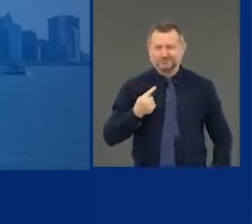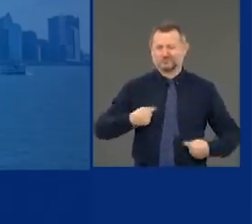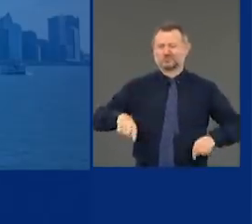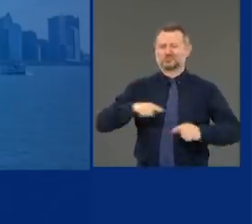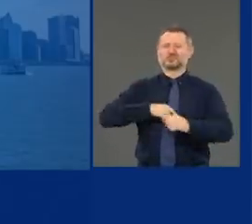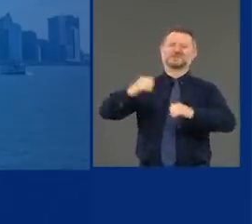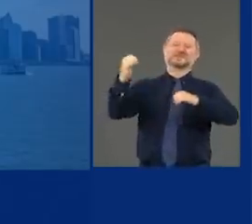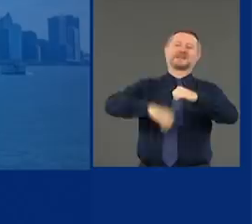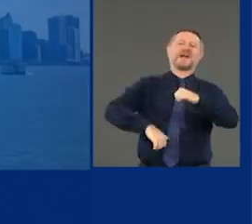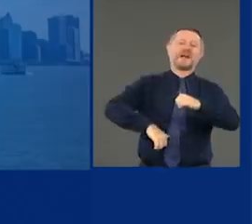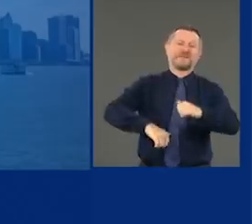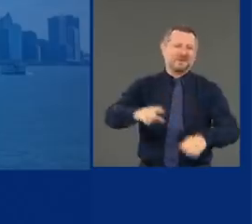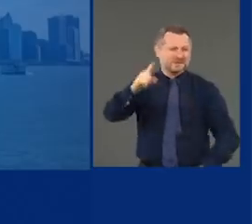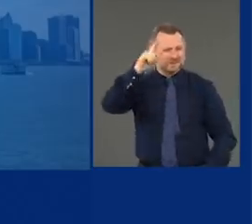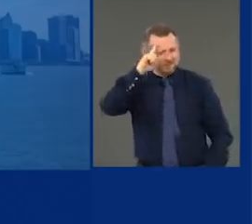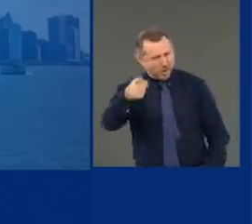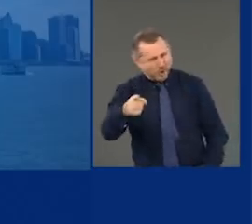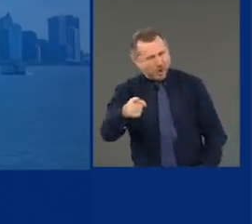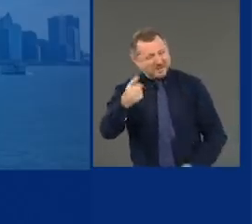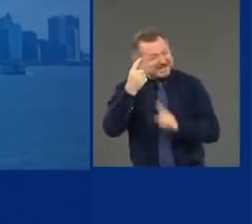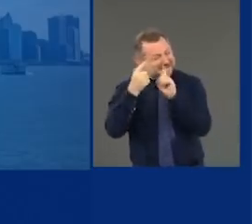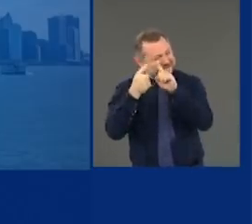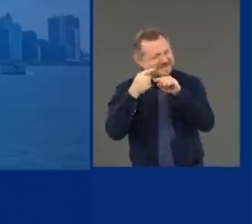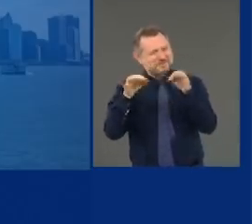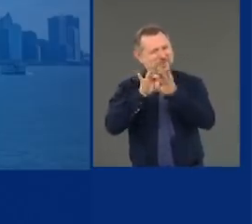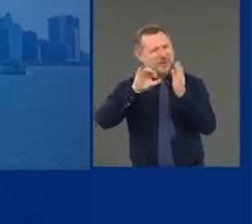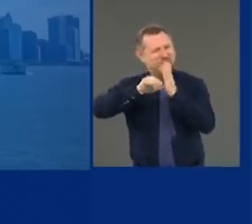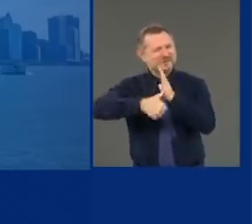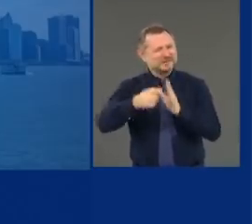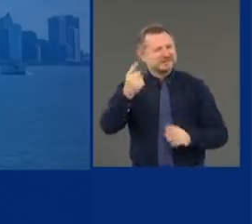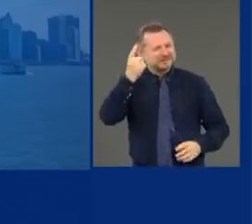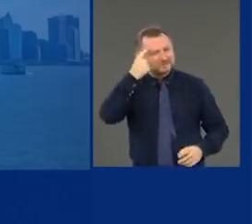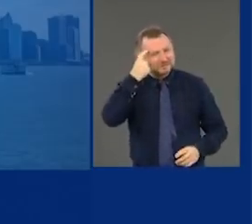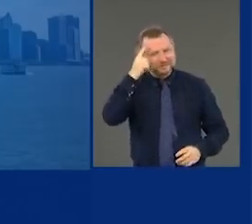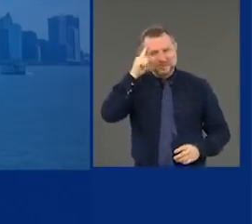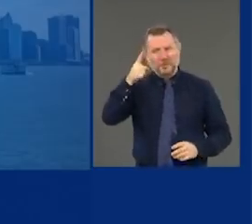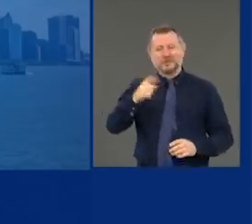Smart, right there. Second word, Andrew, smart, right after tough.